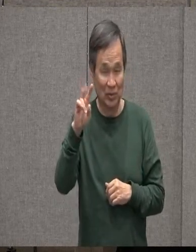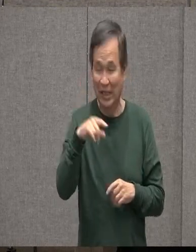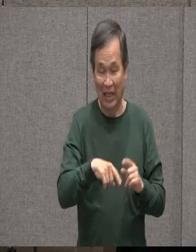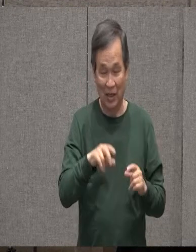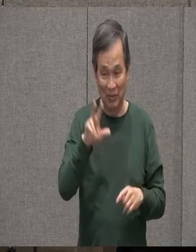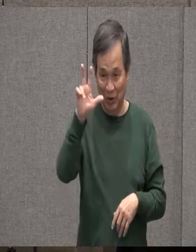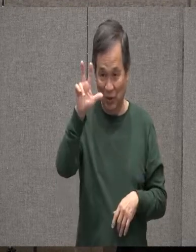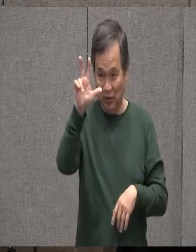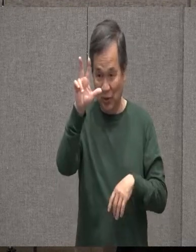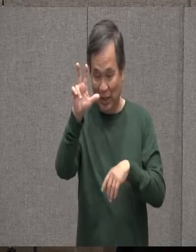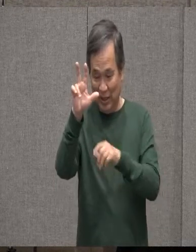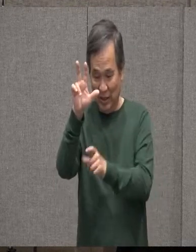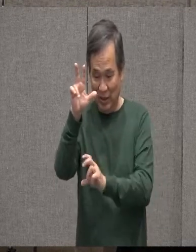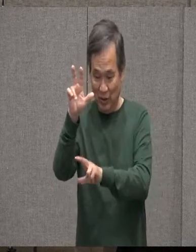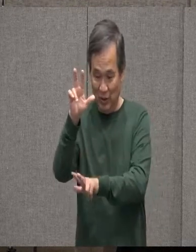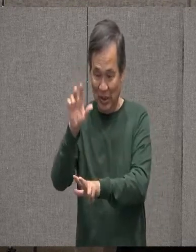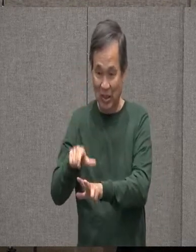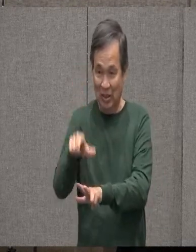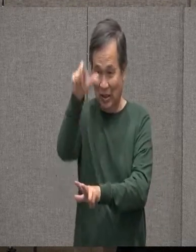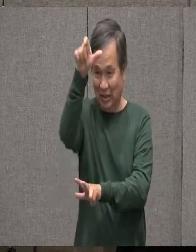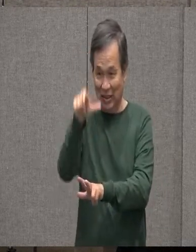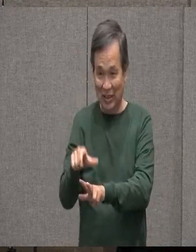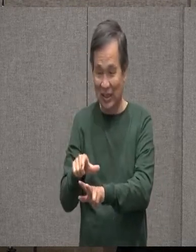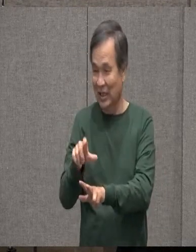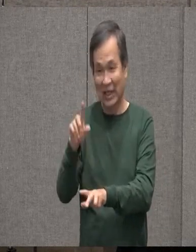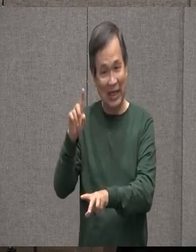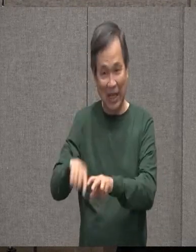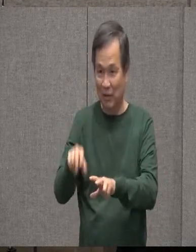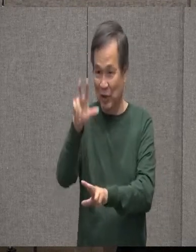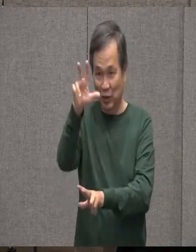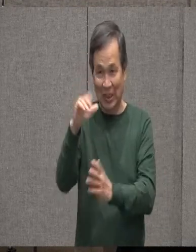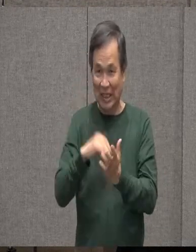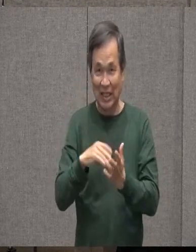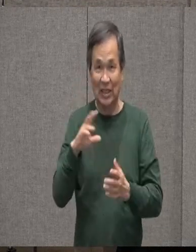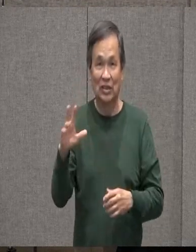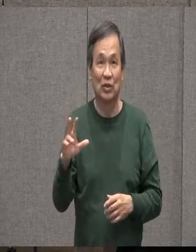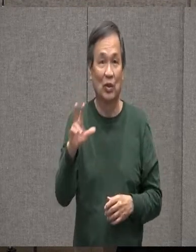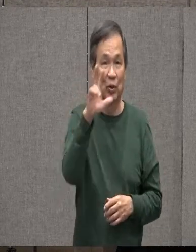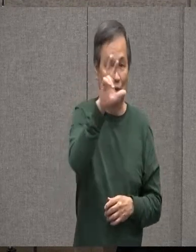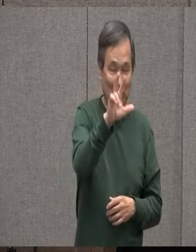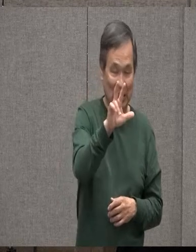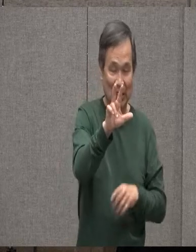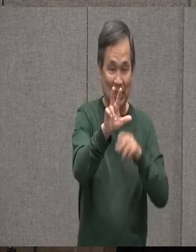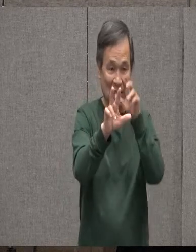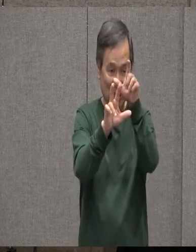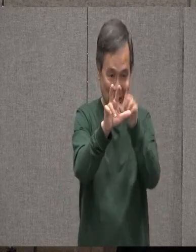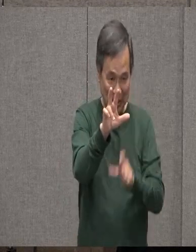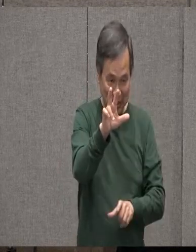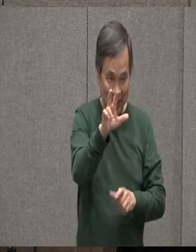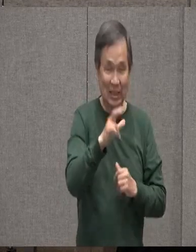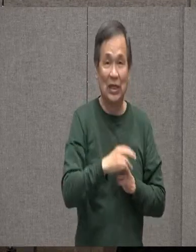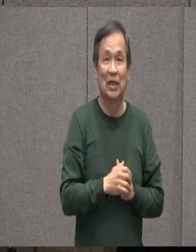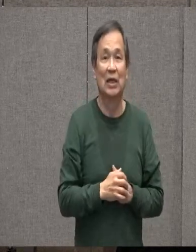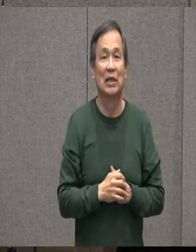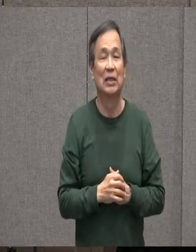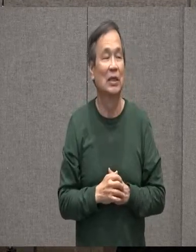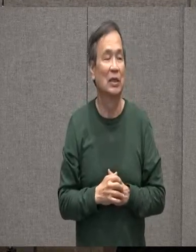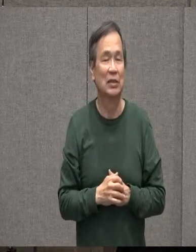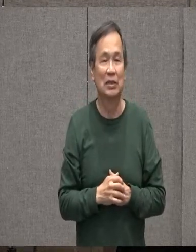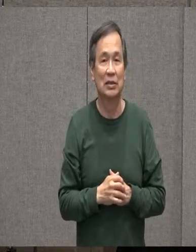And I think I'm going to do the 6th one next, because I already know I have a 3 over